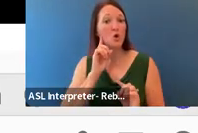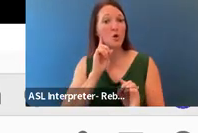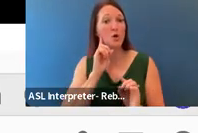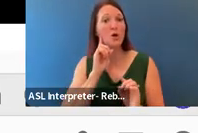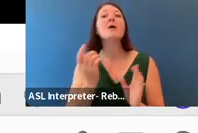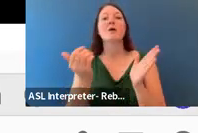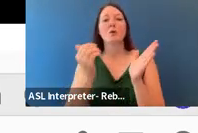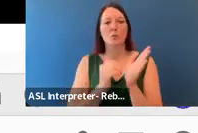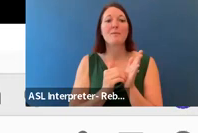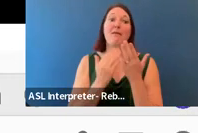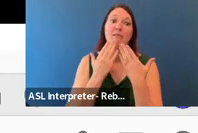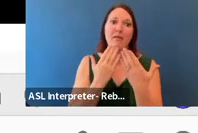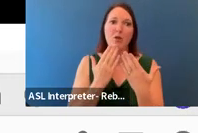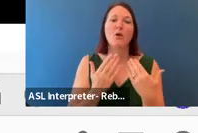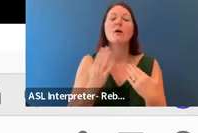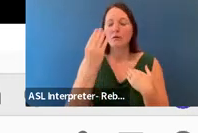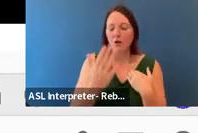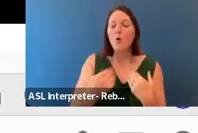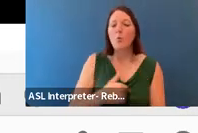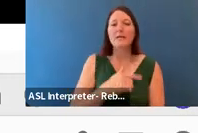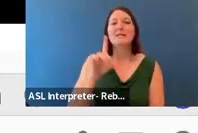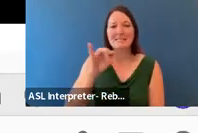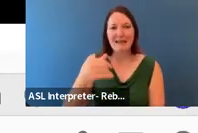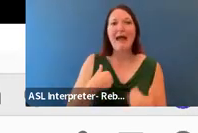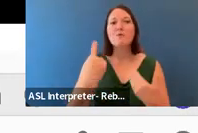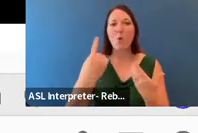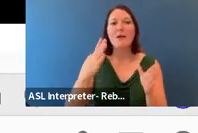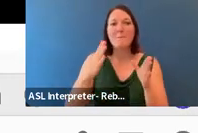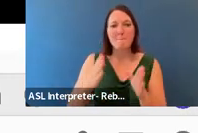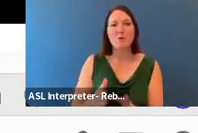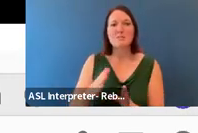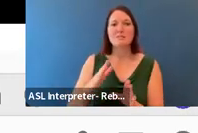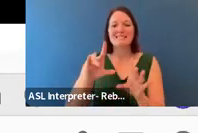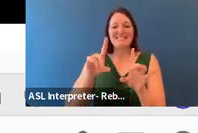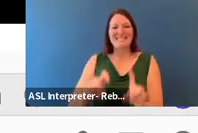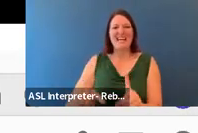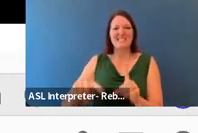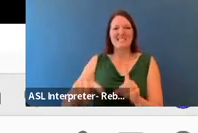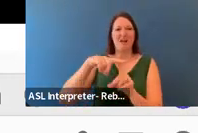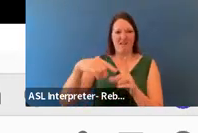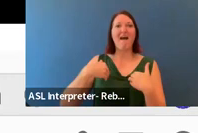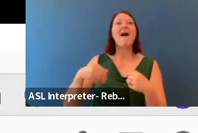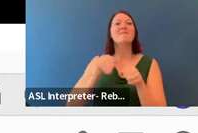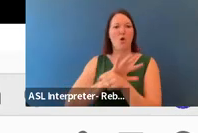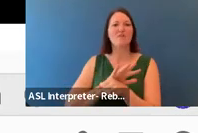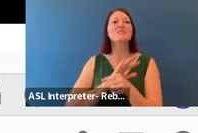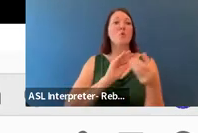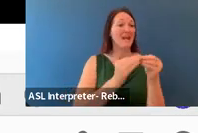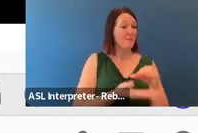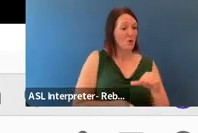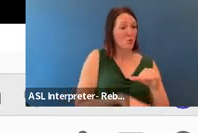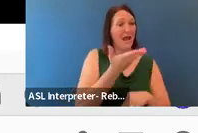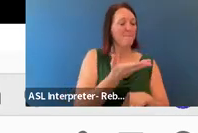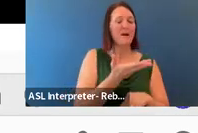you. That we did have one person who tested positive, so the numbers did go up, but no